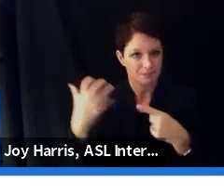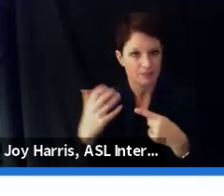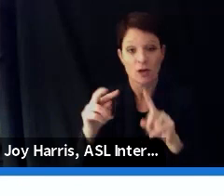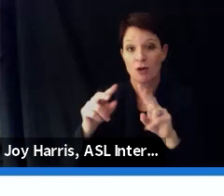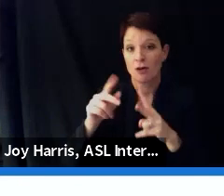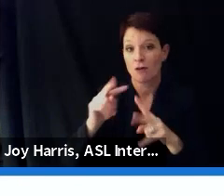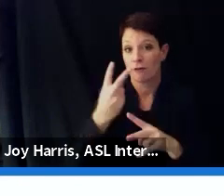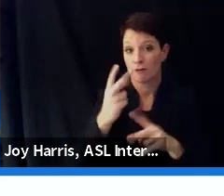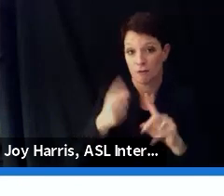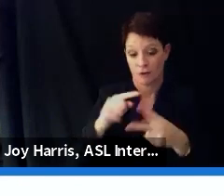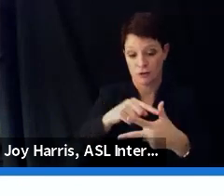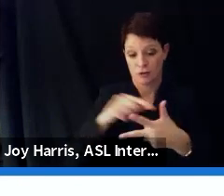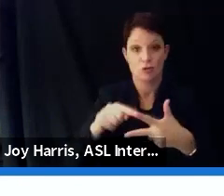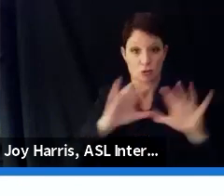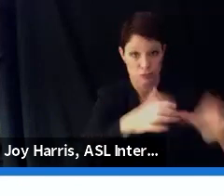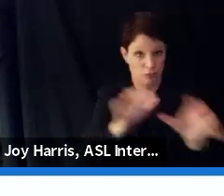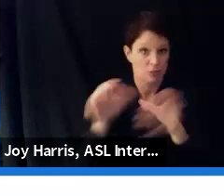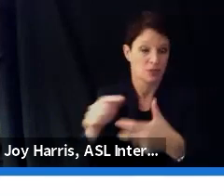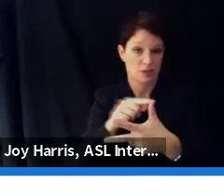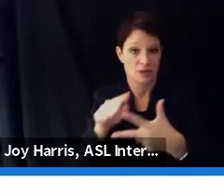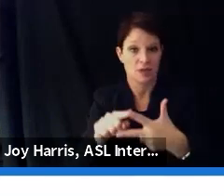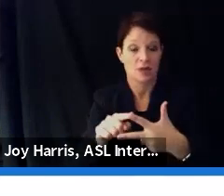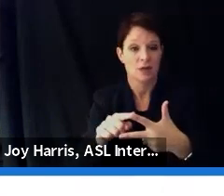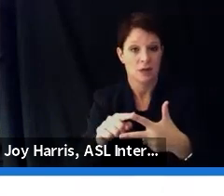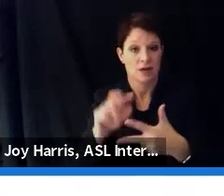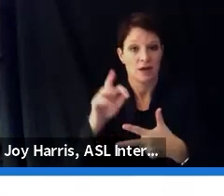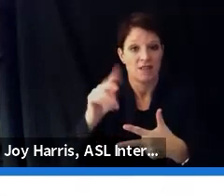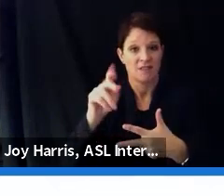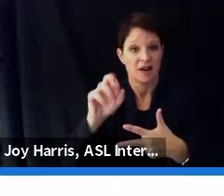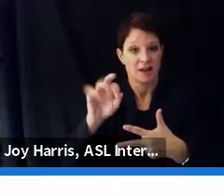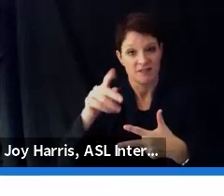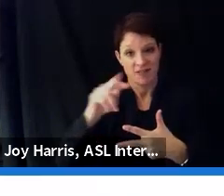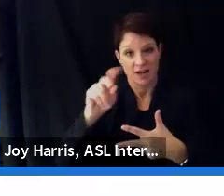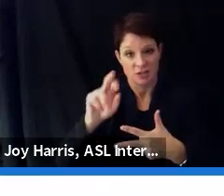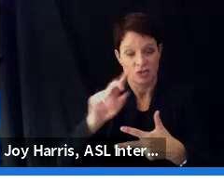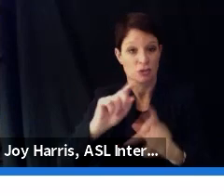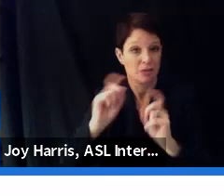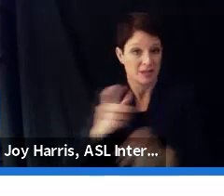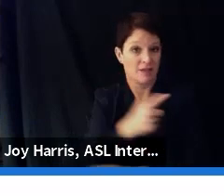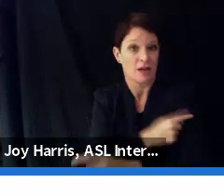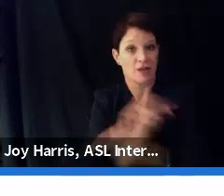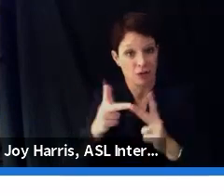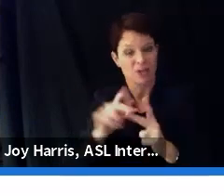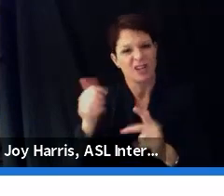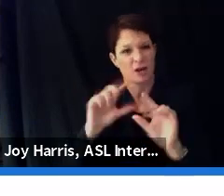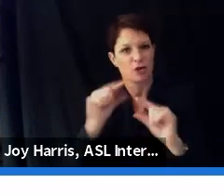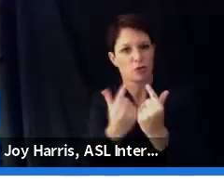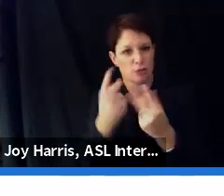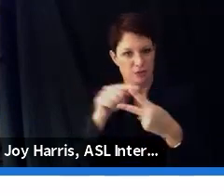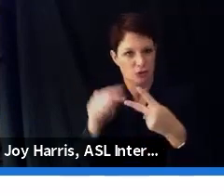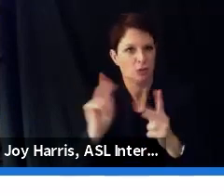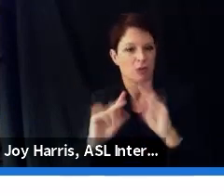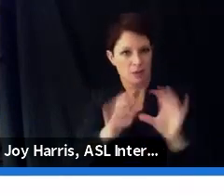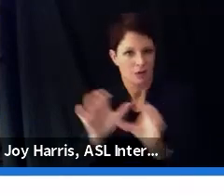two groups of people who got Pfizer should receive a booster, there's another 2 groups of people who